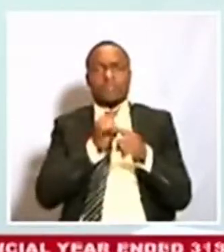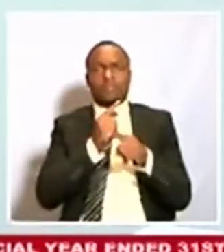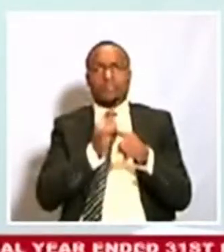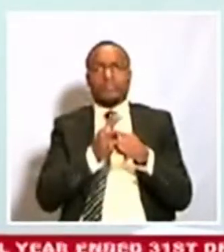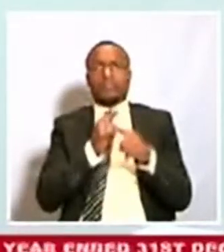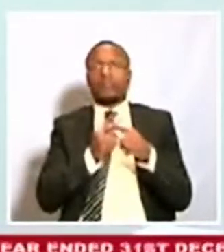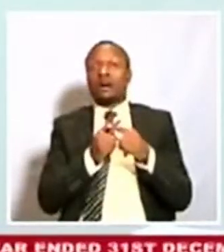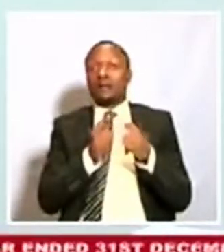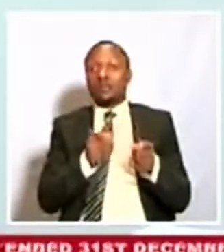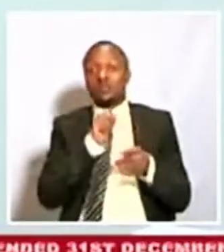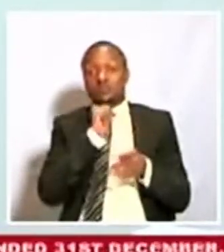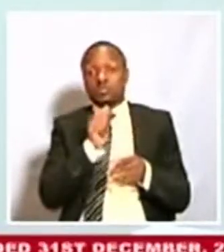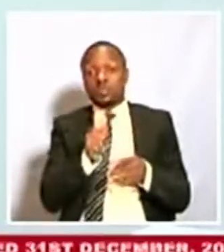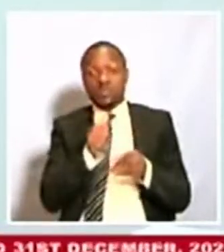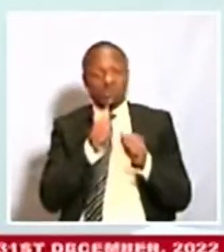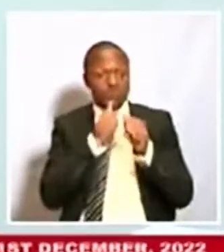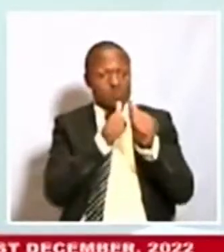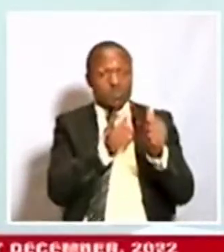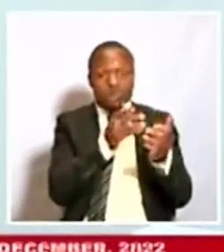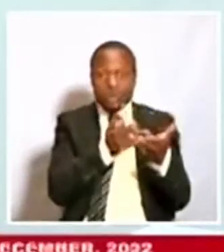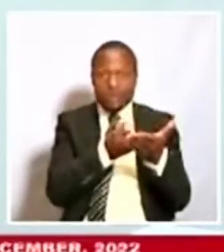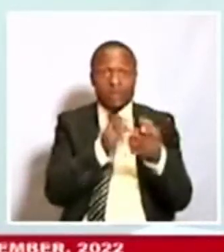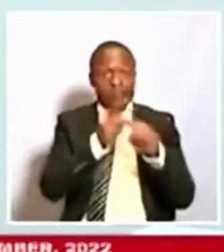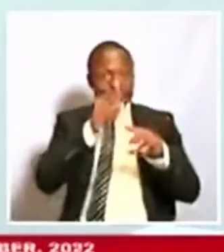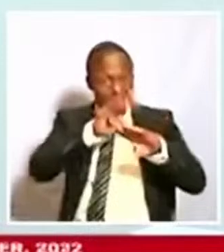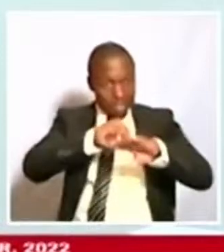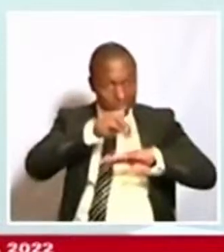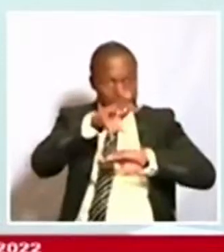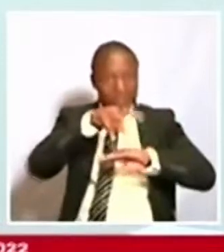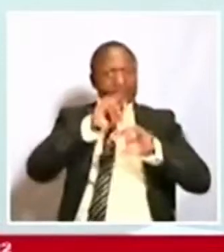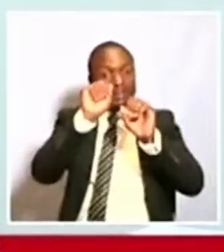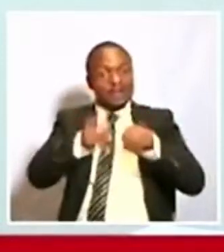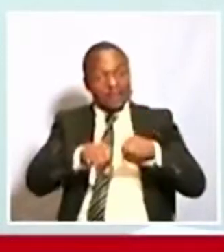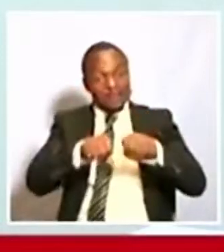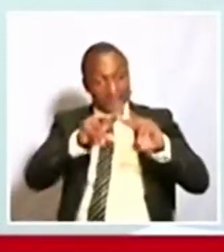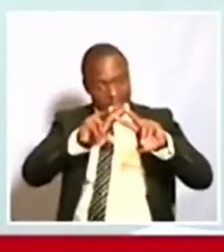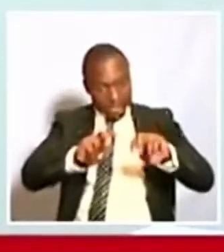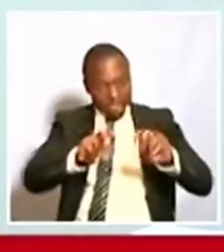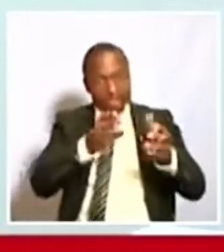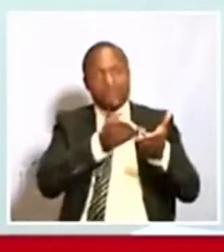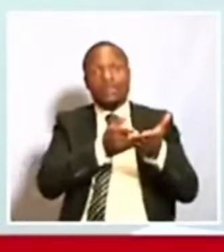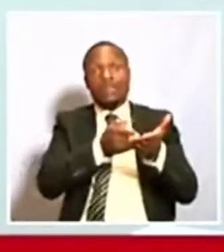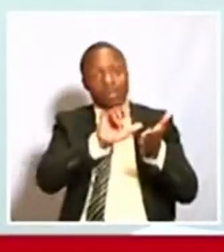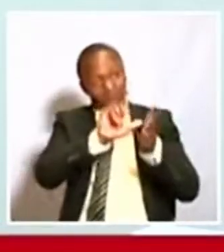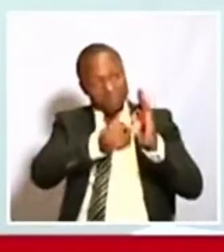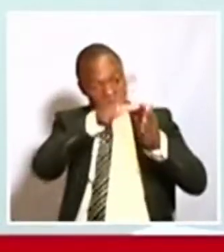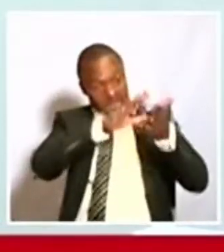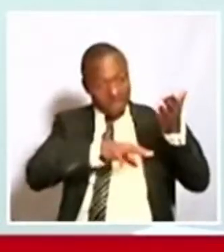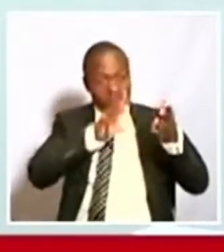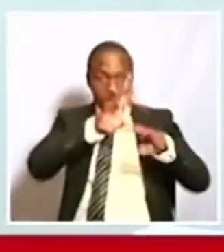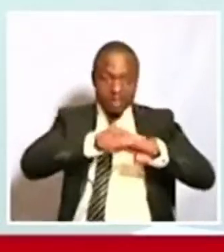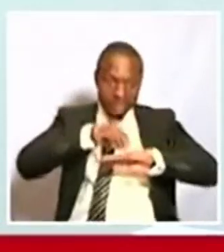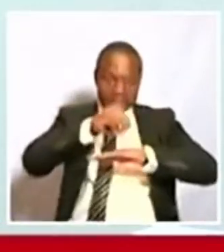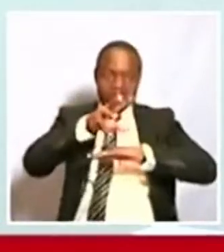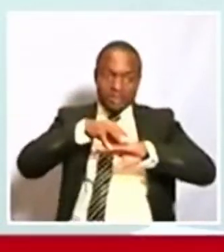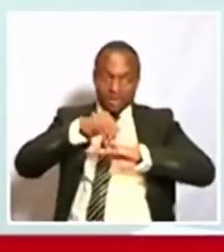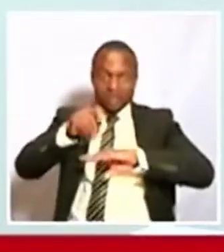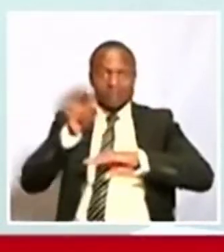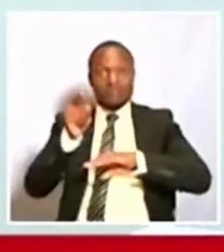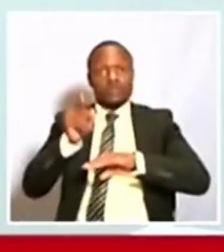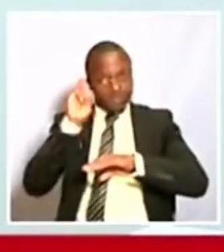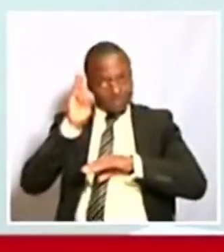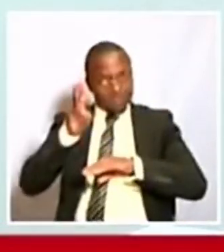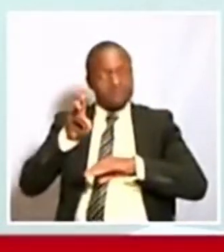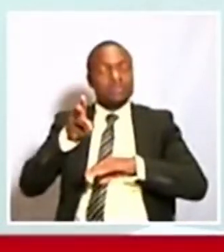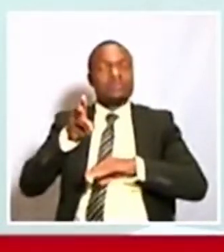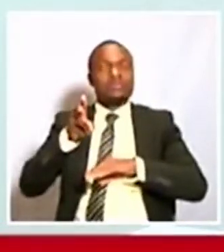to say, no, we actually advised. You can check on this on our minutes. We advised on that. I think that would be